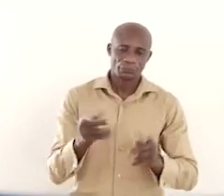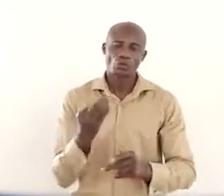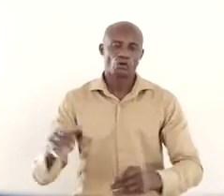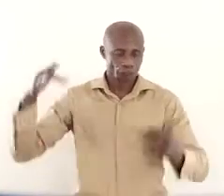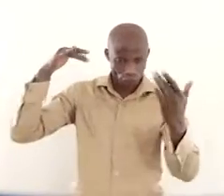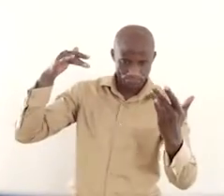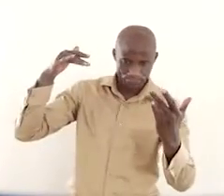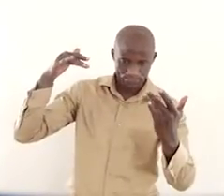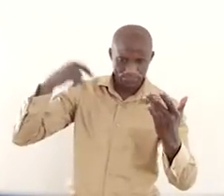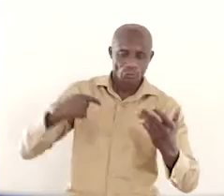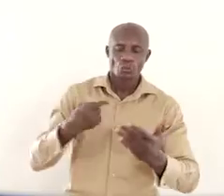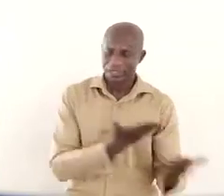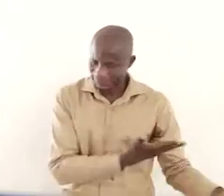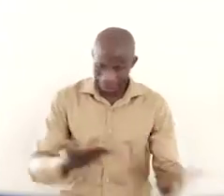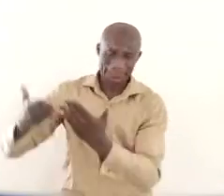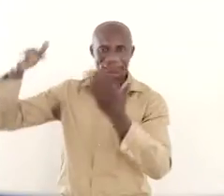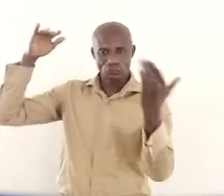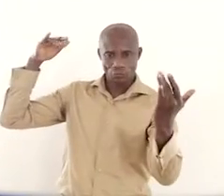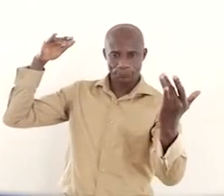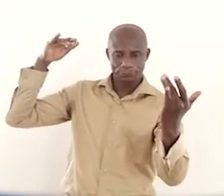hope. Big word, but